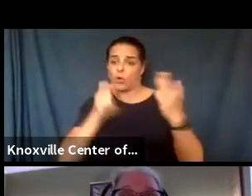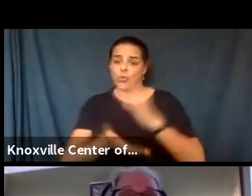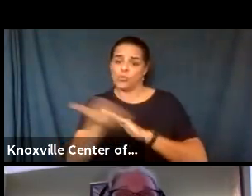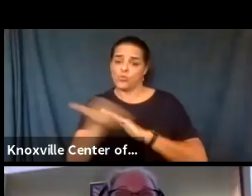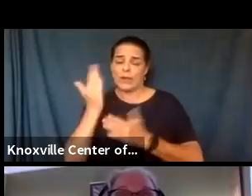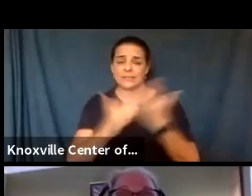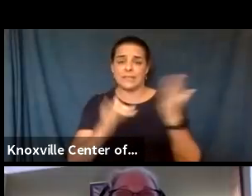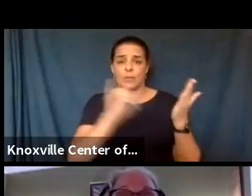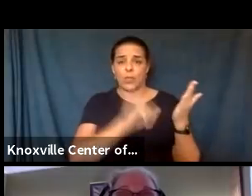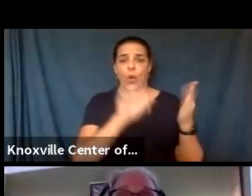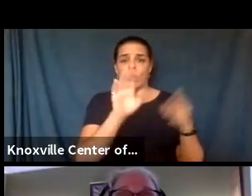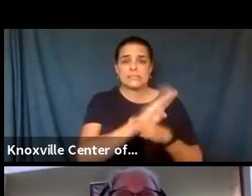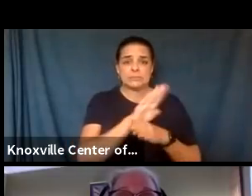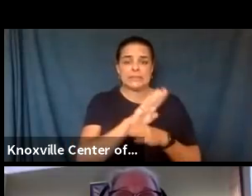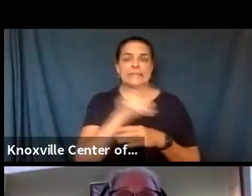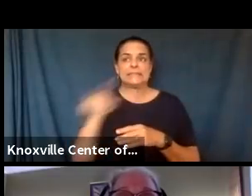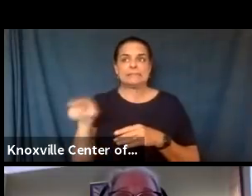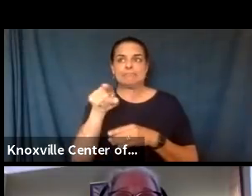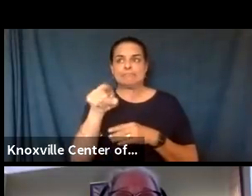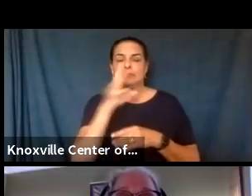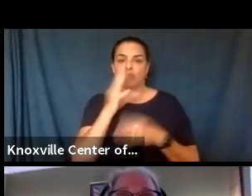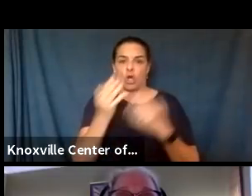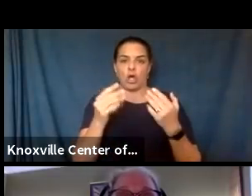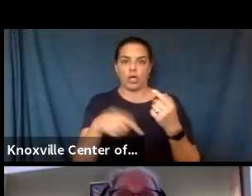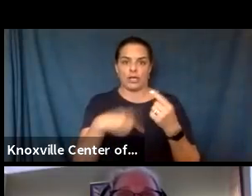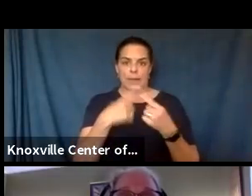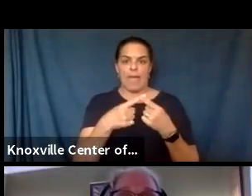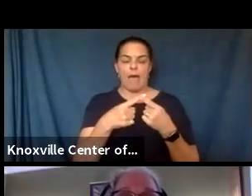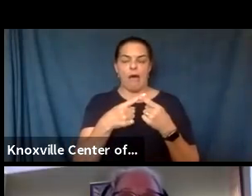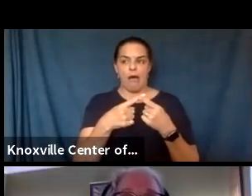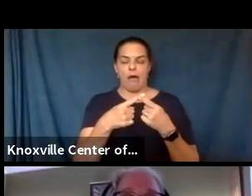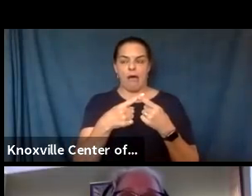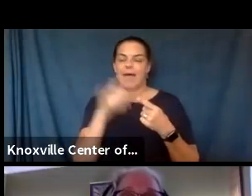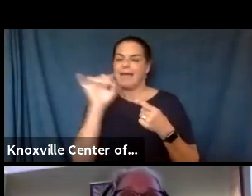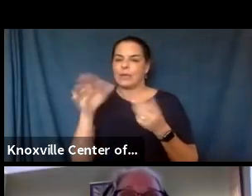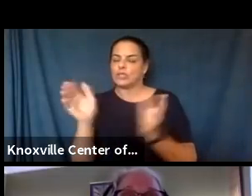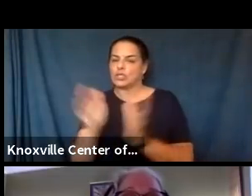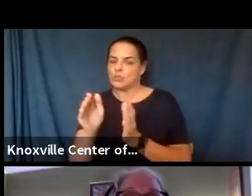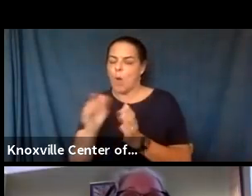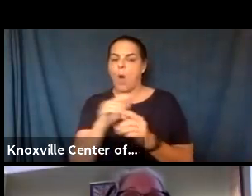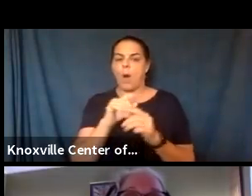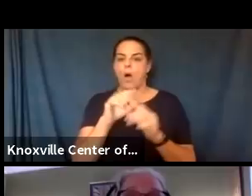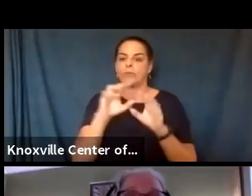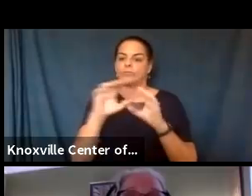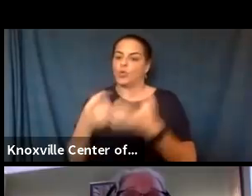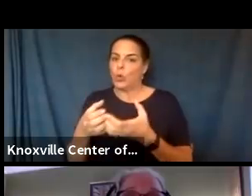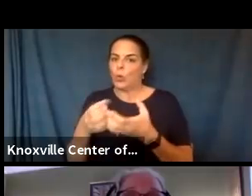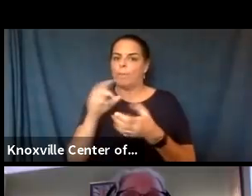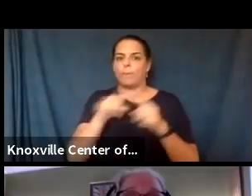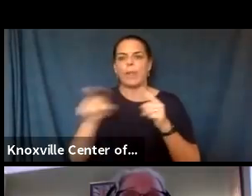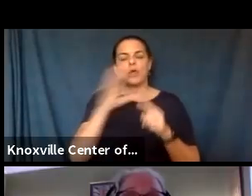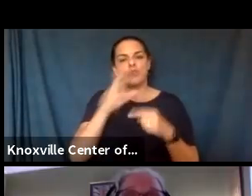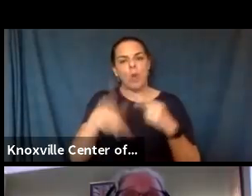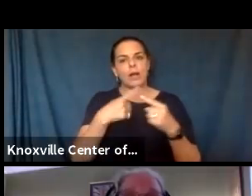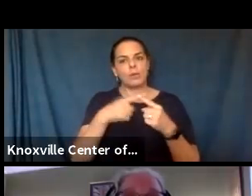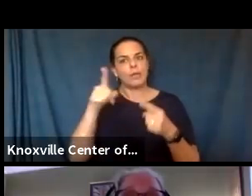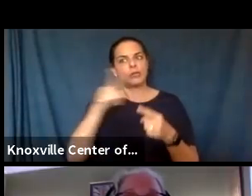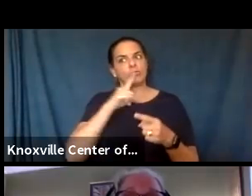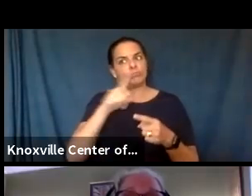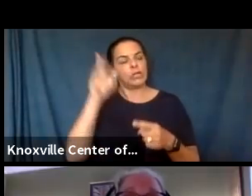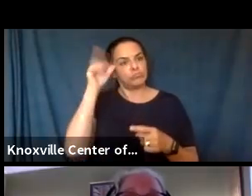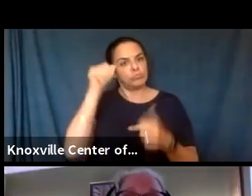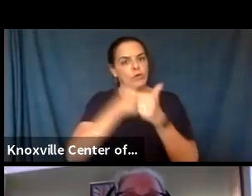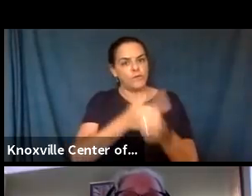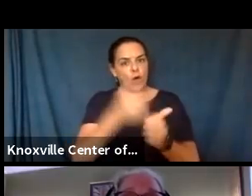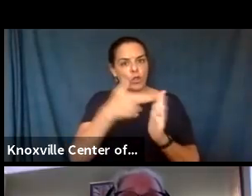establishments who talked about, again, that was a subset, that was a small slice, but they talked about how diligently they're following these rules.